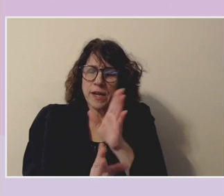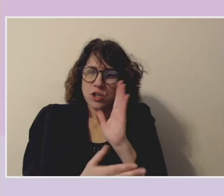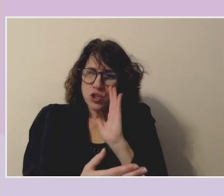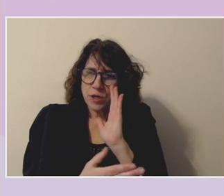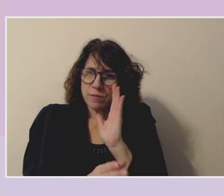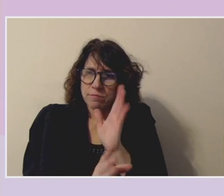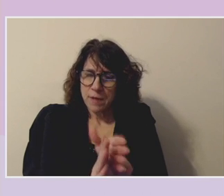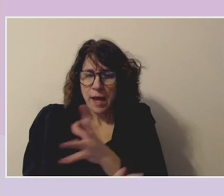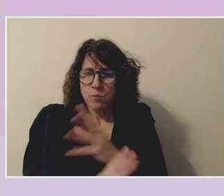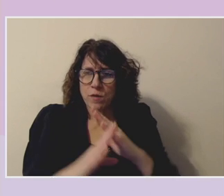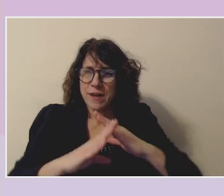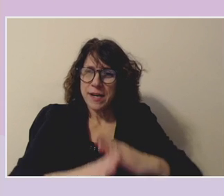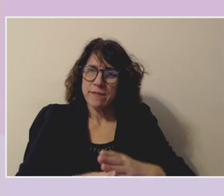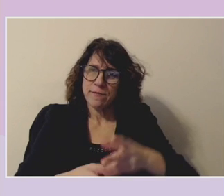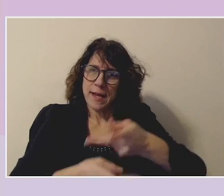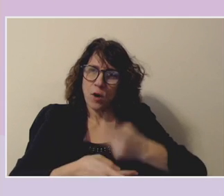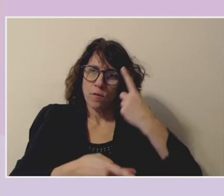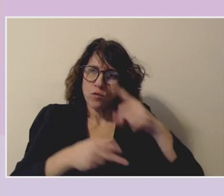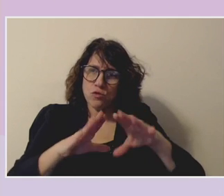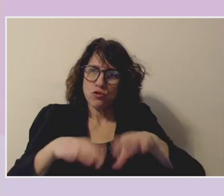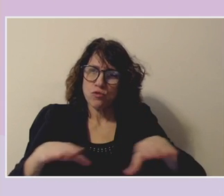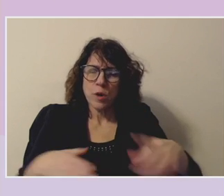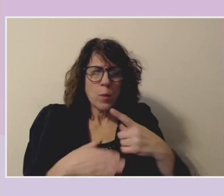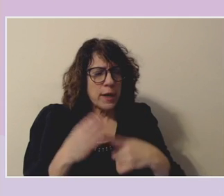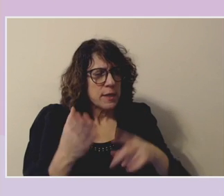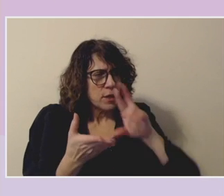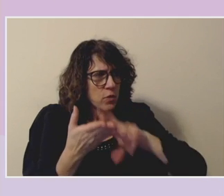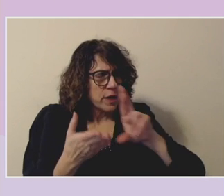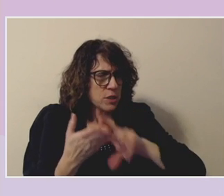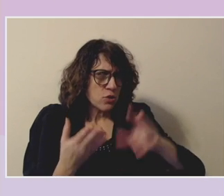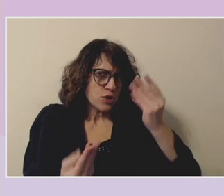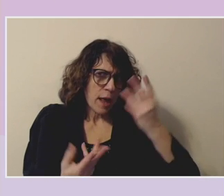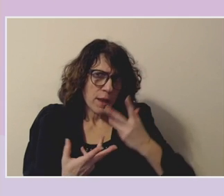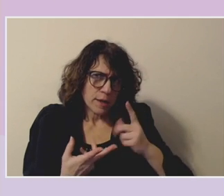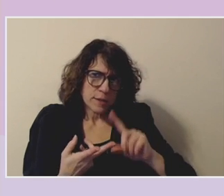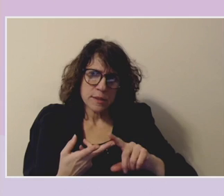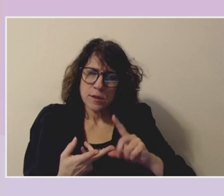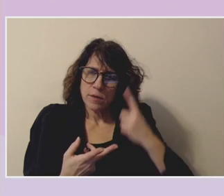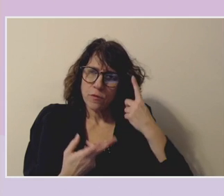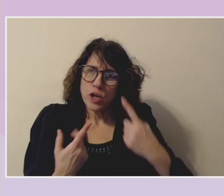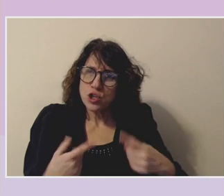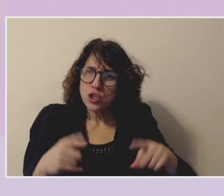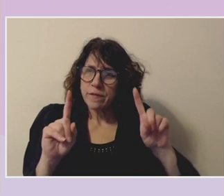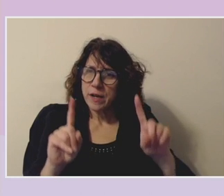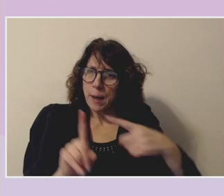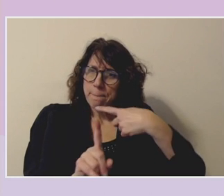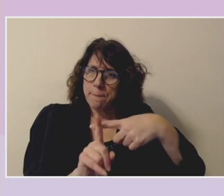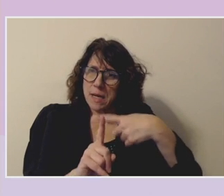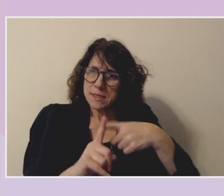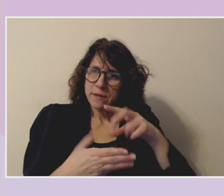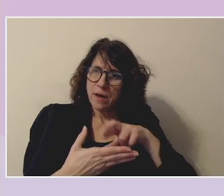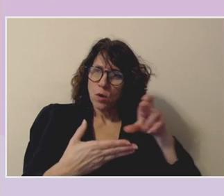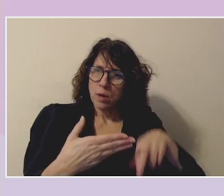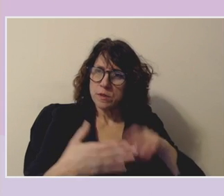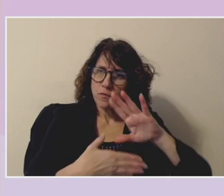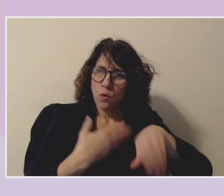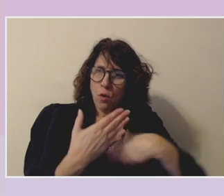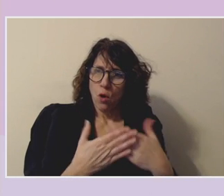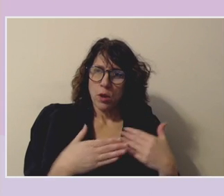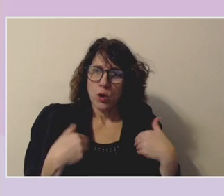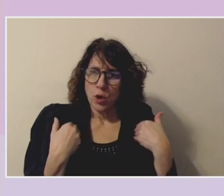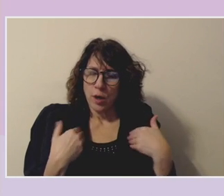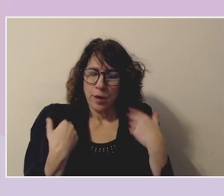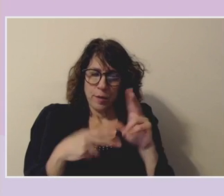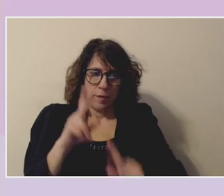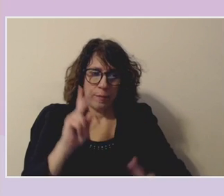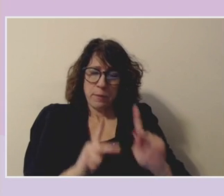children? And what does this research tell us in terms of achieving positive outcomes for all youth, regardless